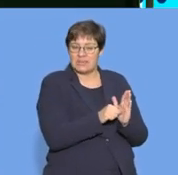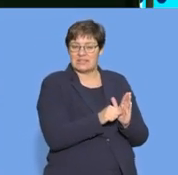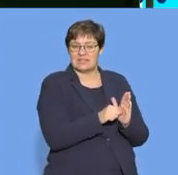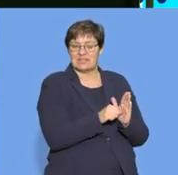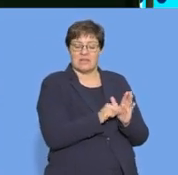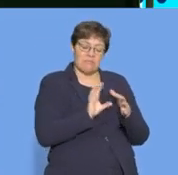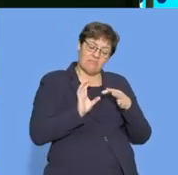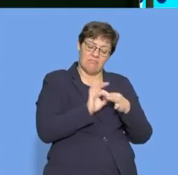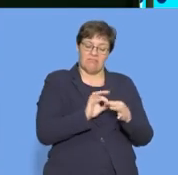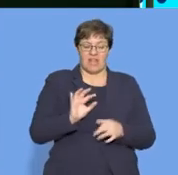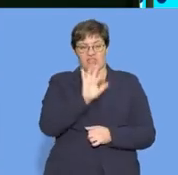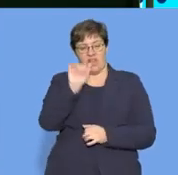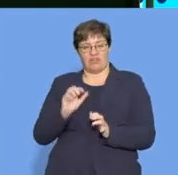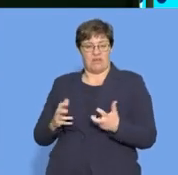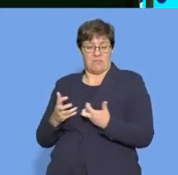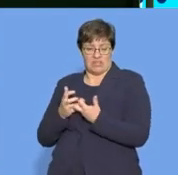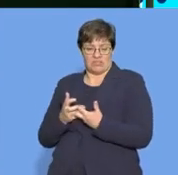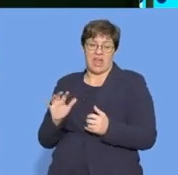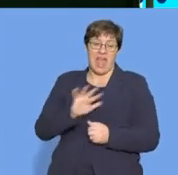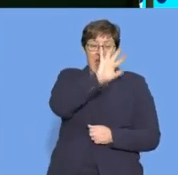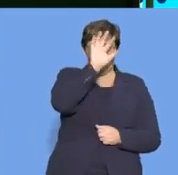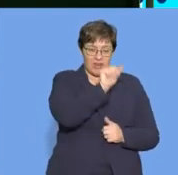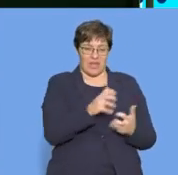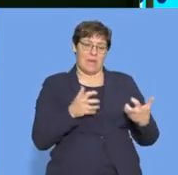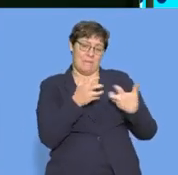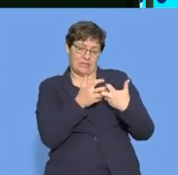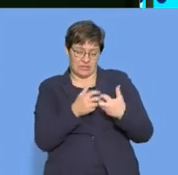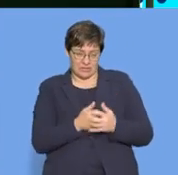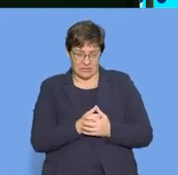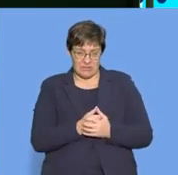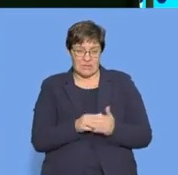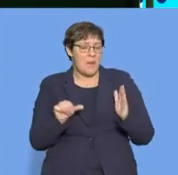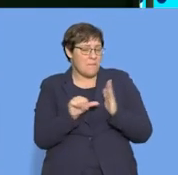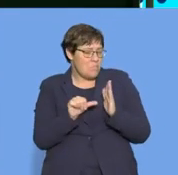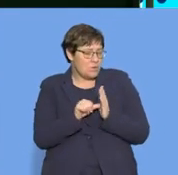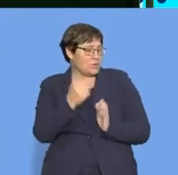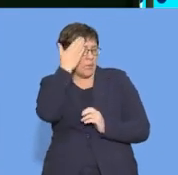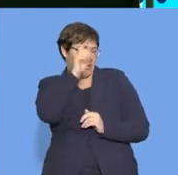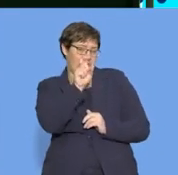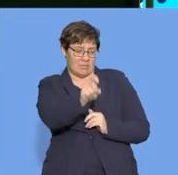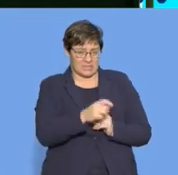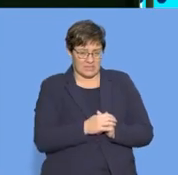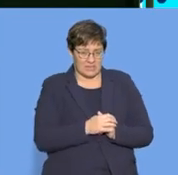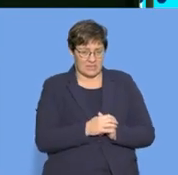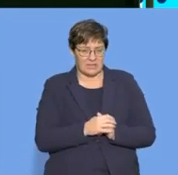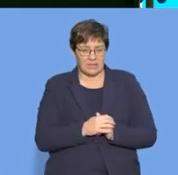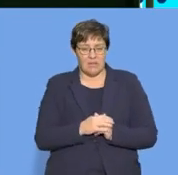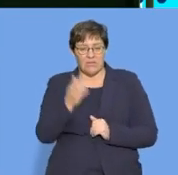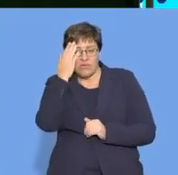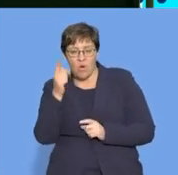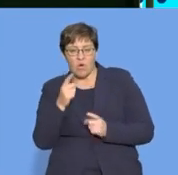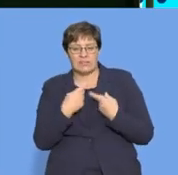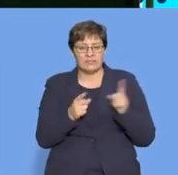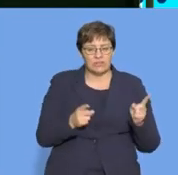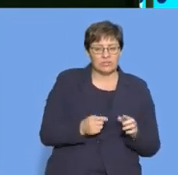in the topic that are relevant to South Africa and to Africa. So it's important that you know these, you know the difference, you know